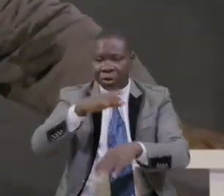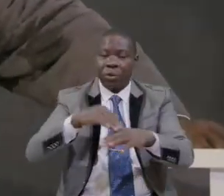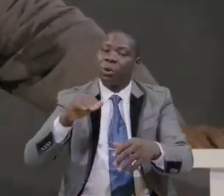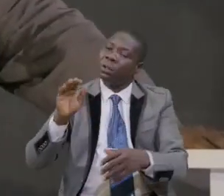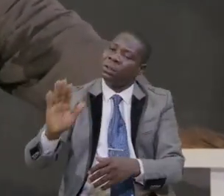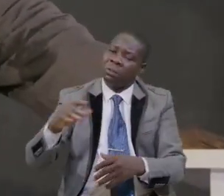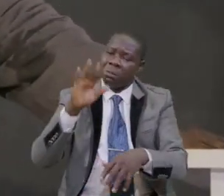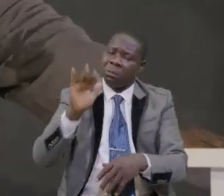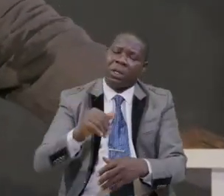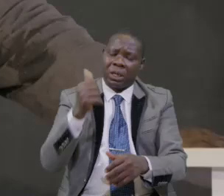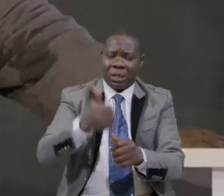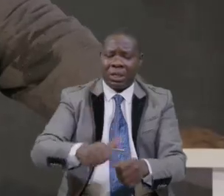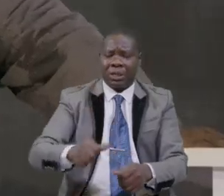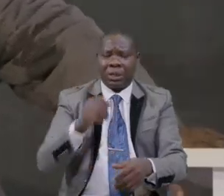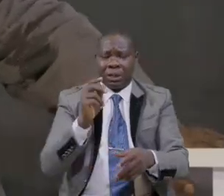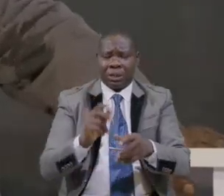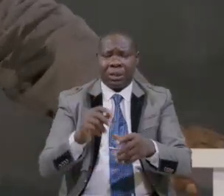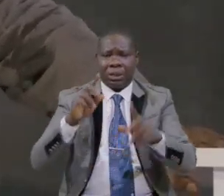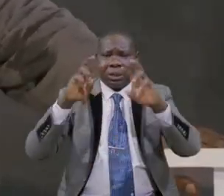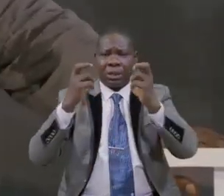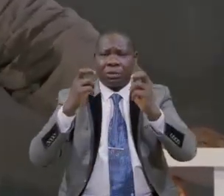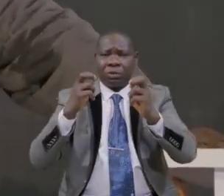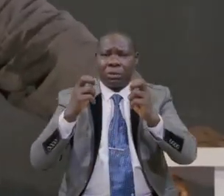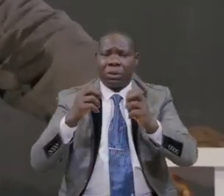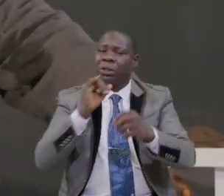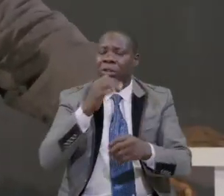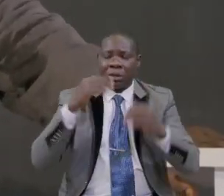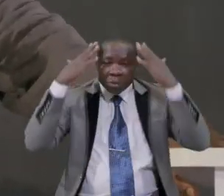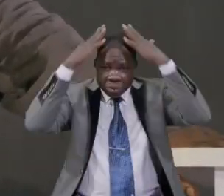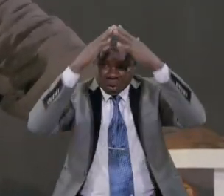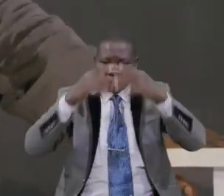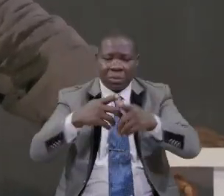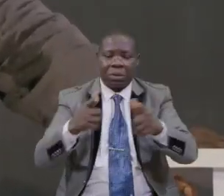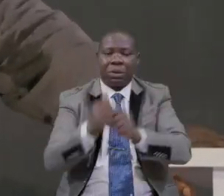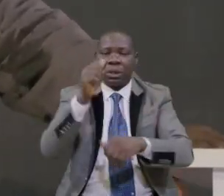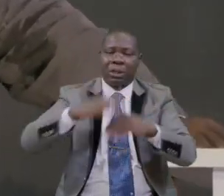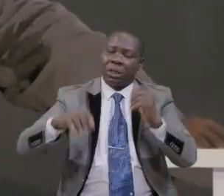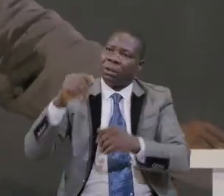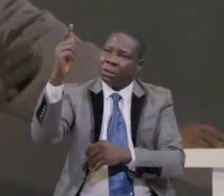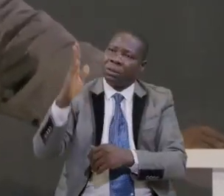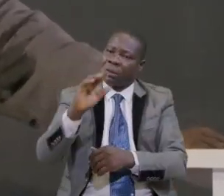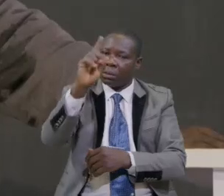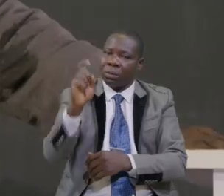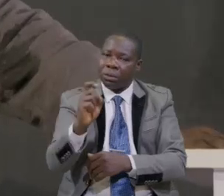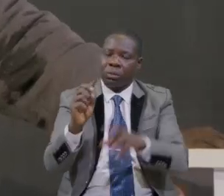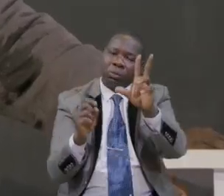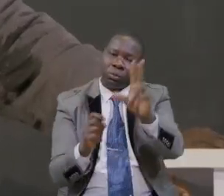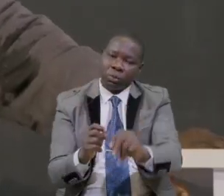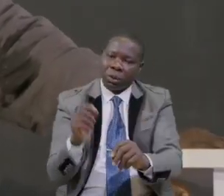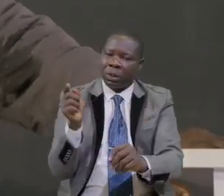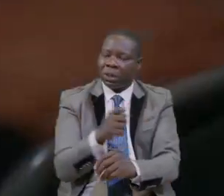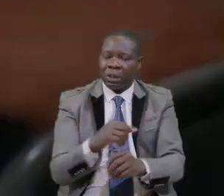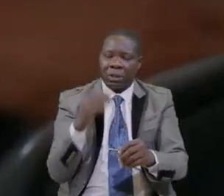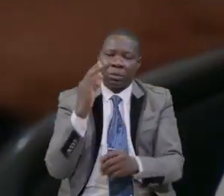bishop greater than God? No. A priest greater than God? No. A tele-evangelist greater